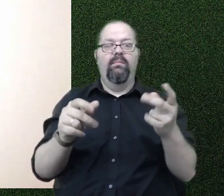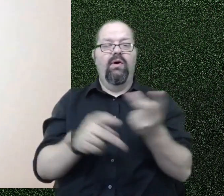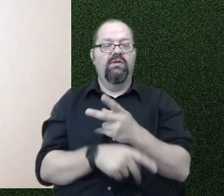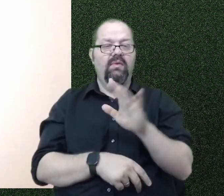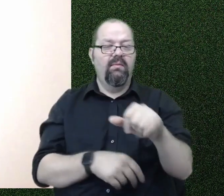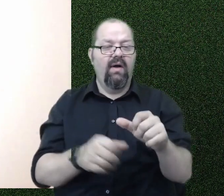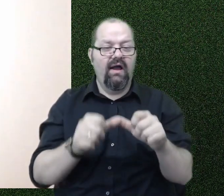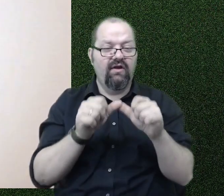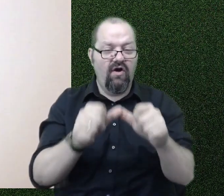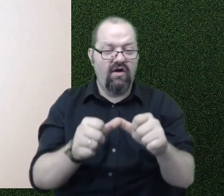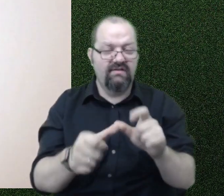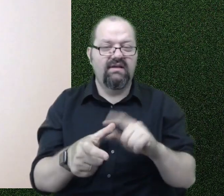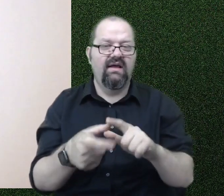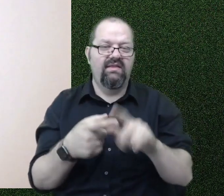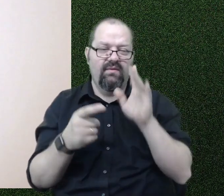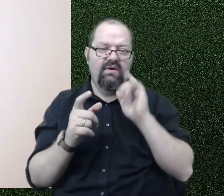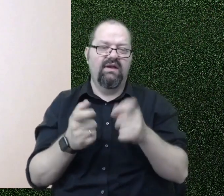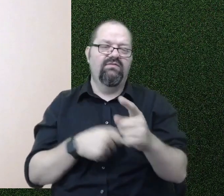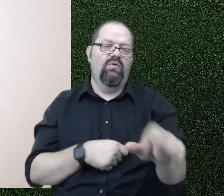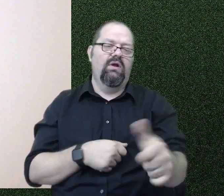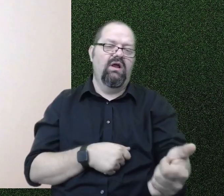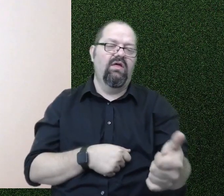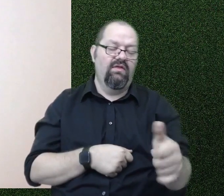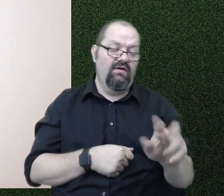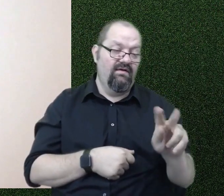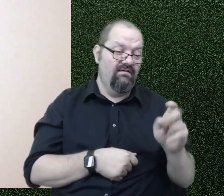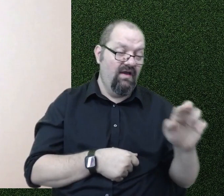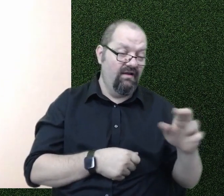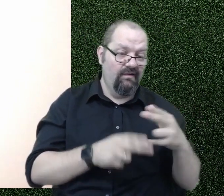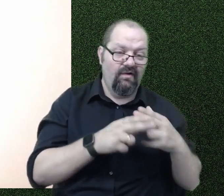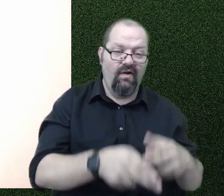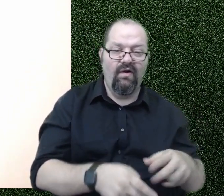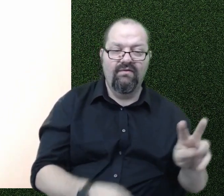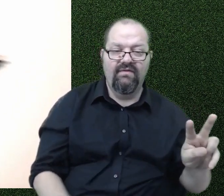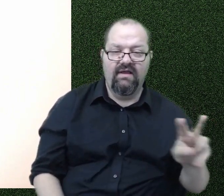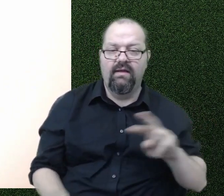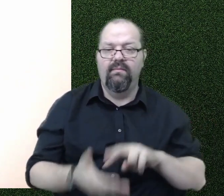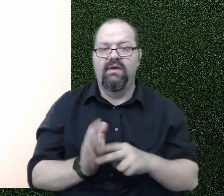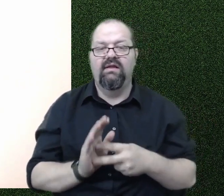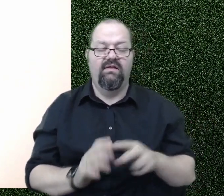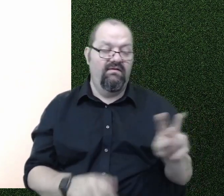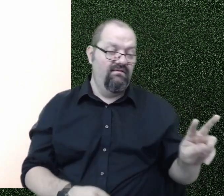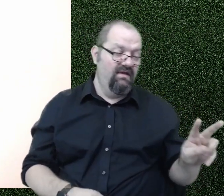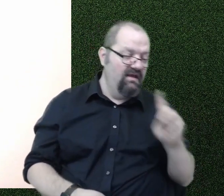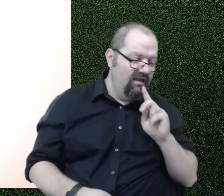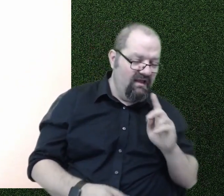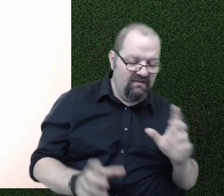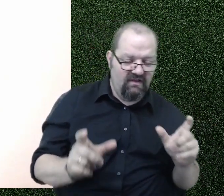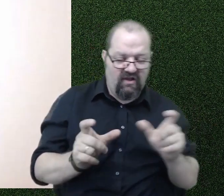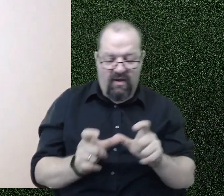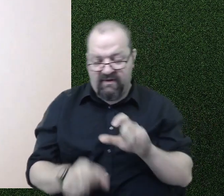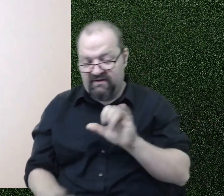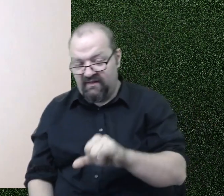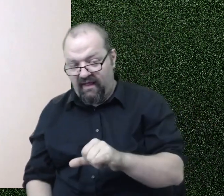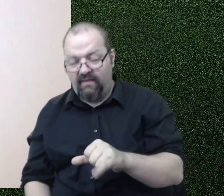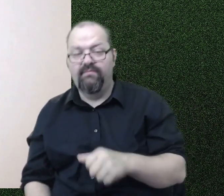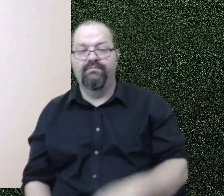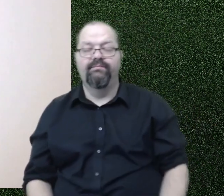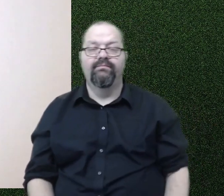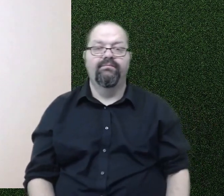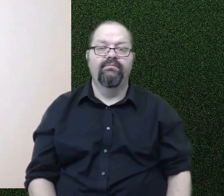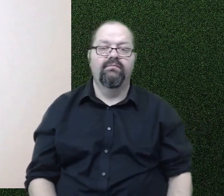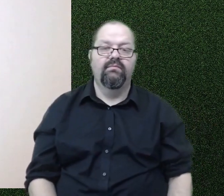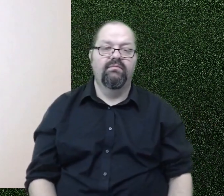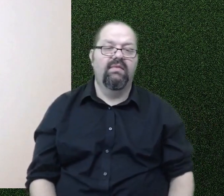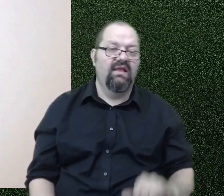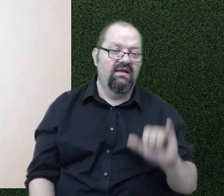then we're going to get this other vector, v. So we're saying that v is a combination of that, just multiply by constants and add. That's what